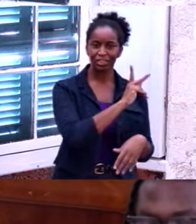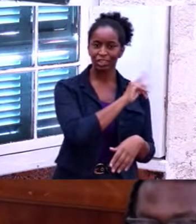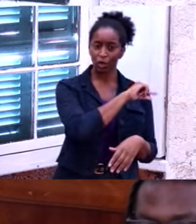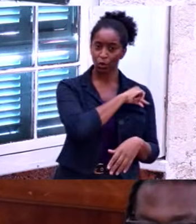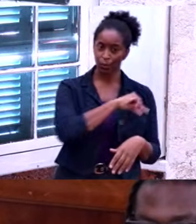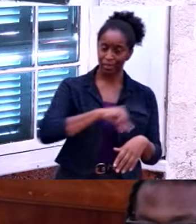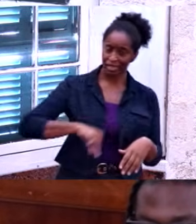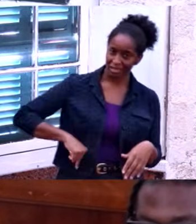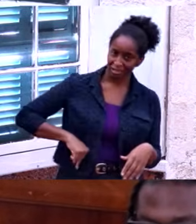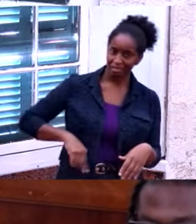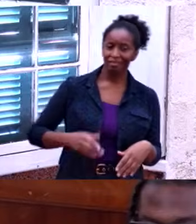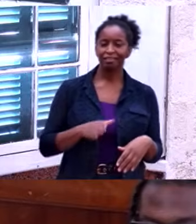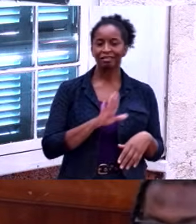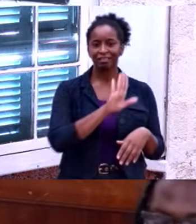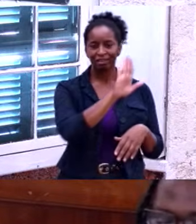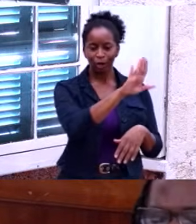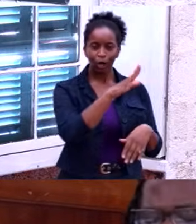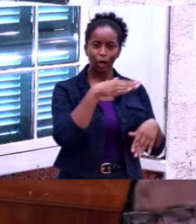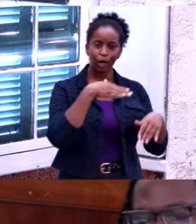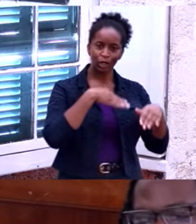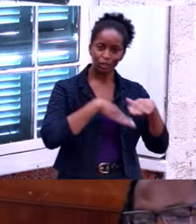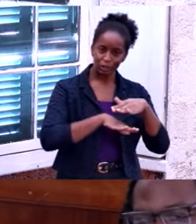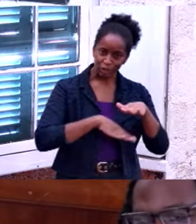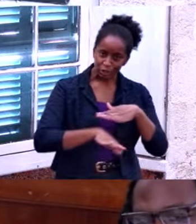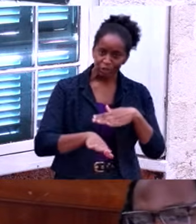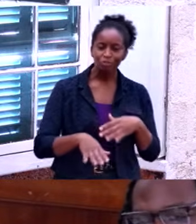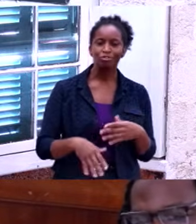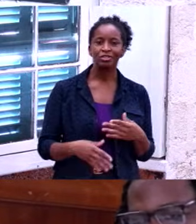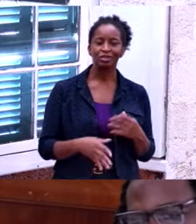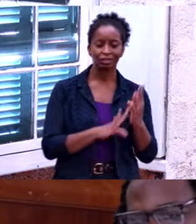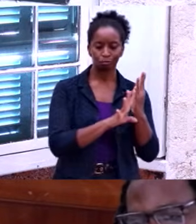Like we're three on the Game of Thrones or something like that.